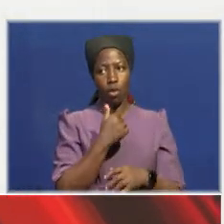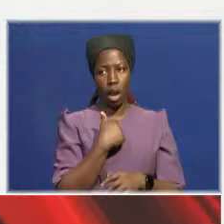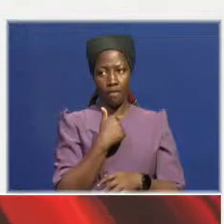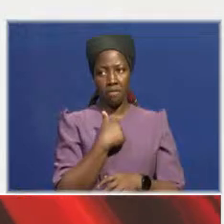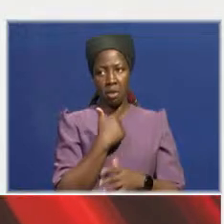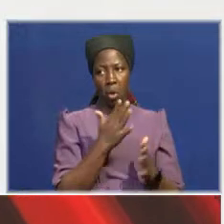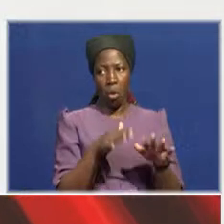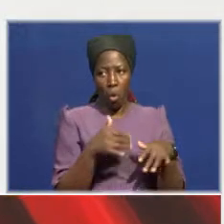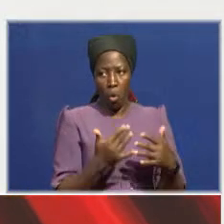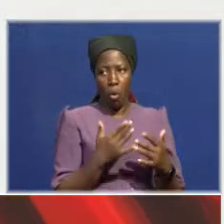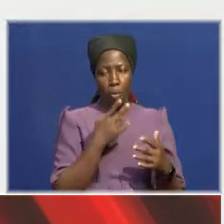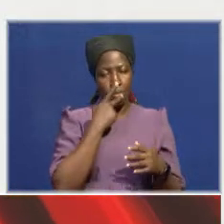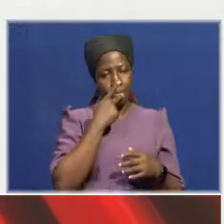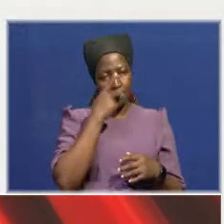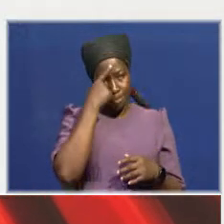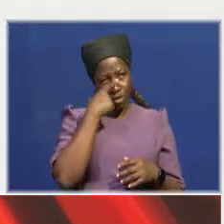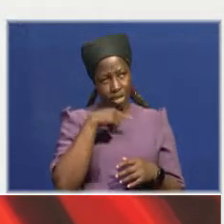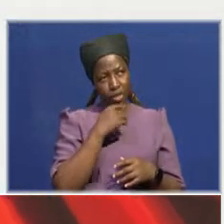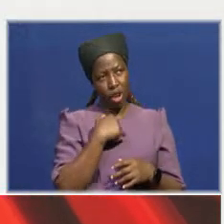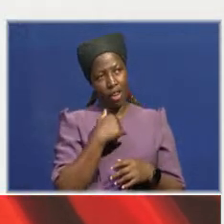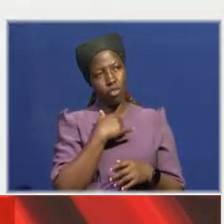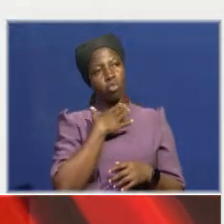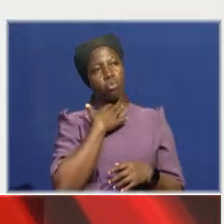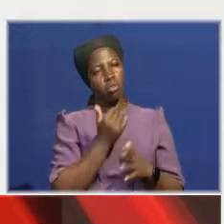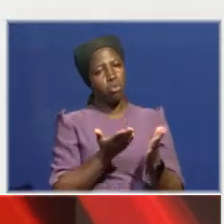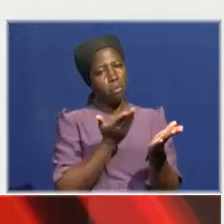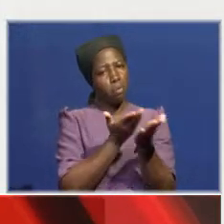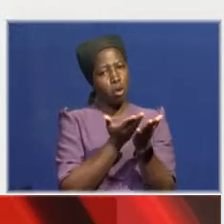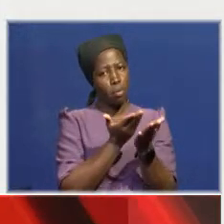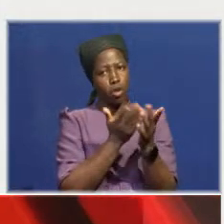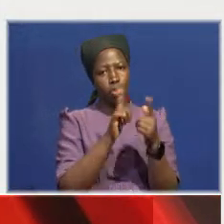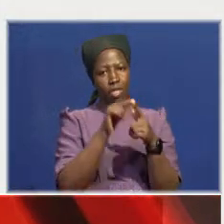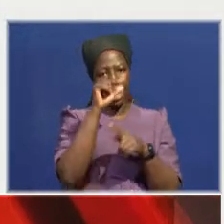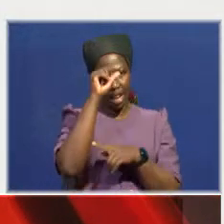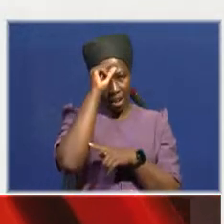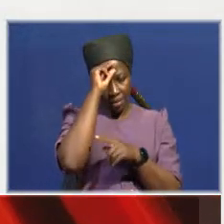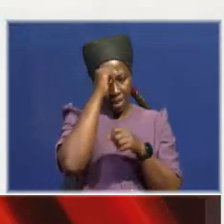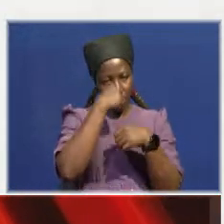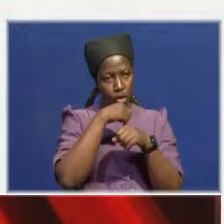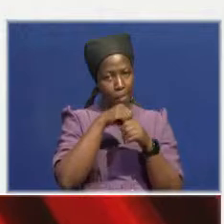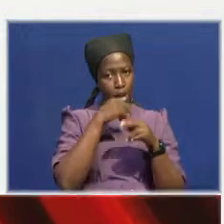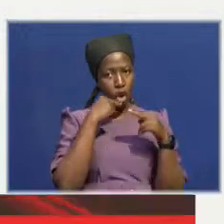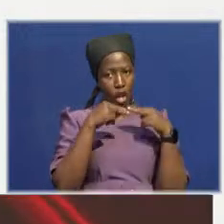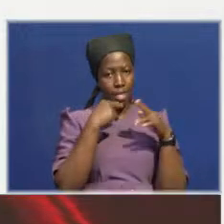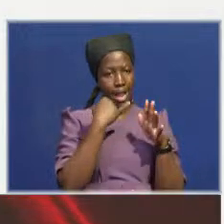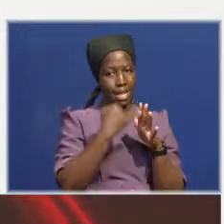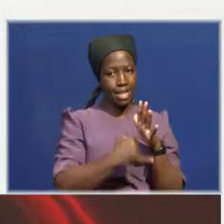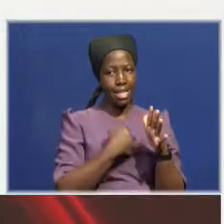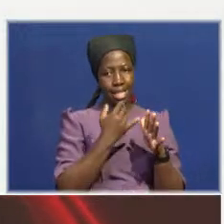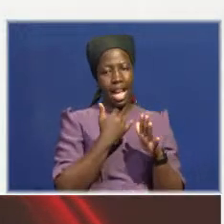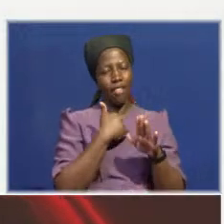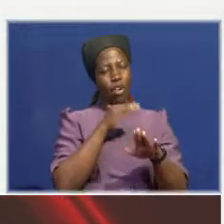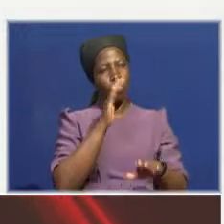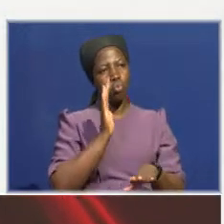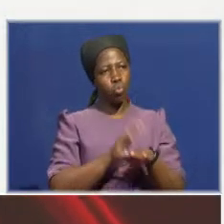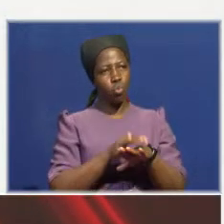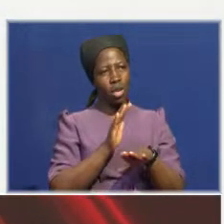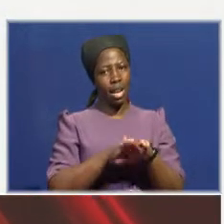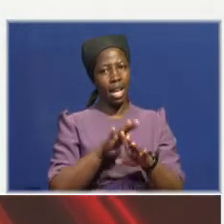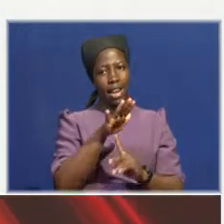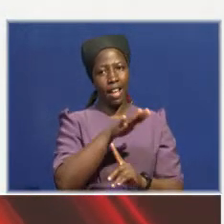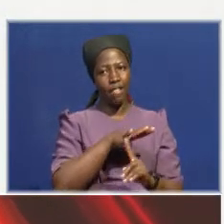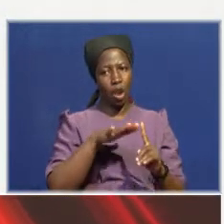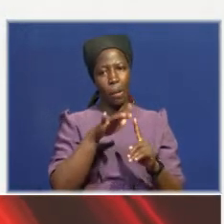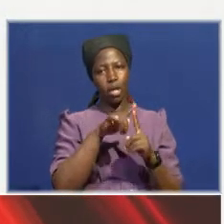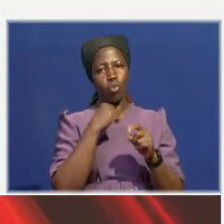have come up with that you like to propose before the government so that they can make the hotel industry have a conducive environment